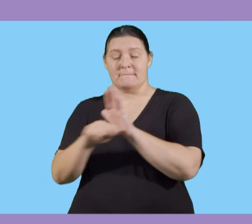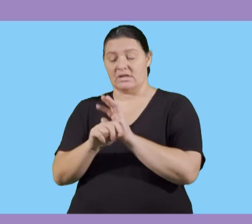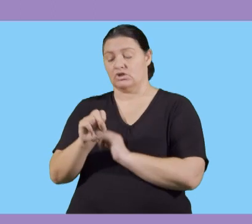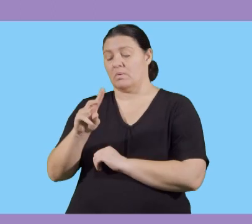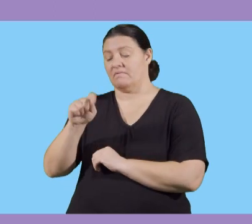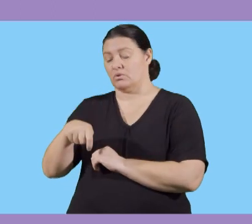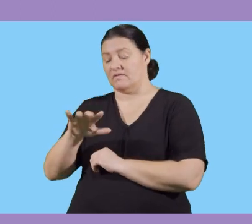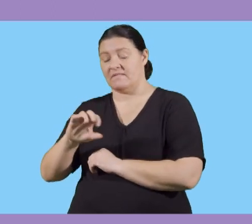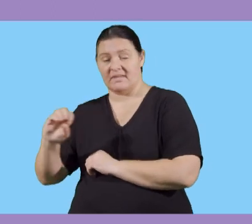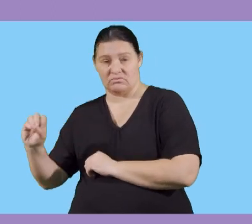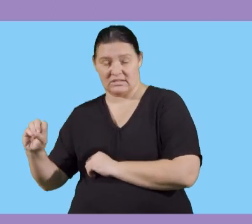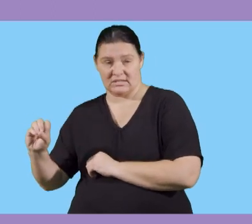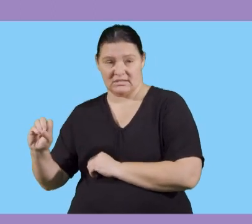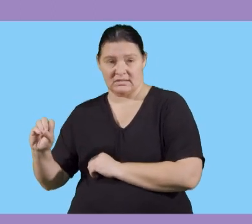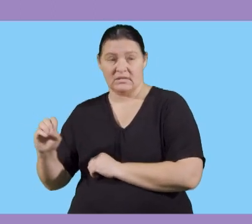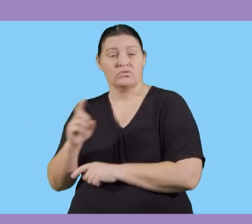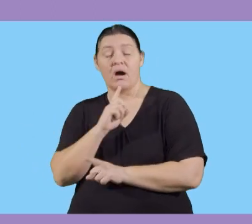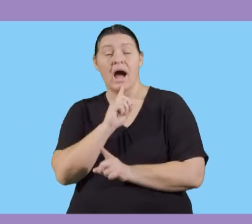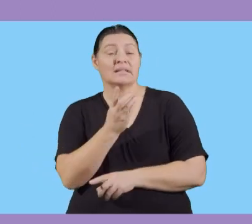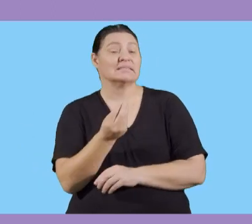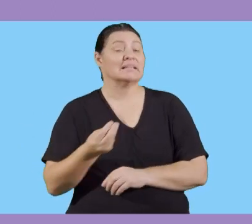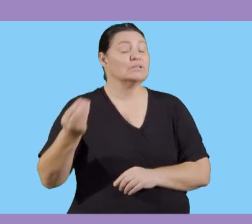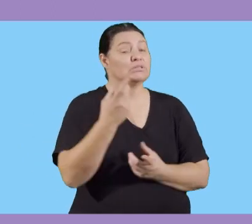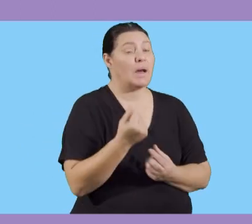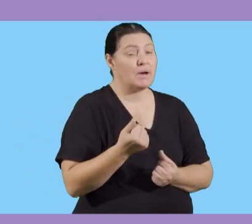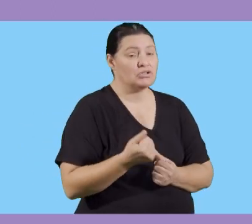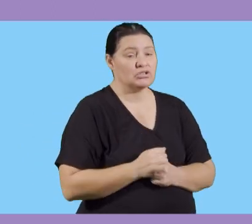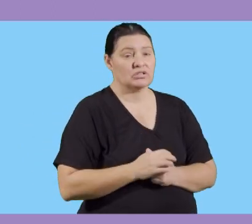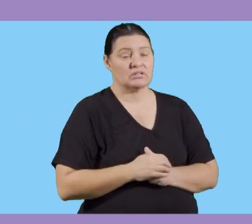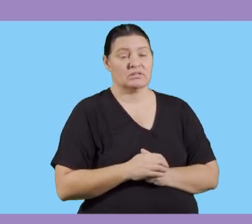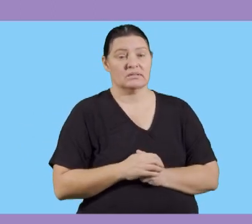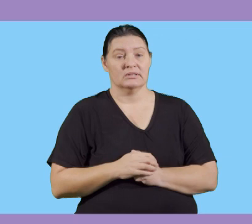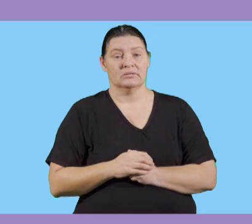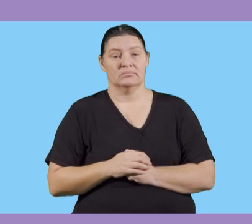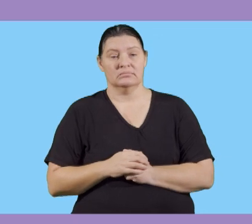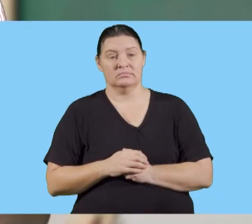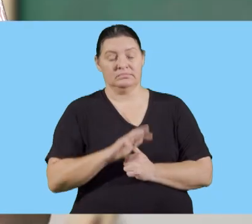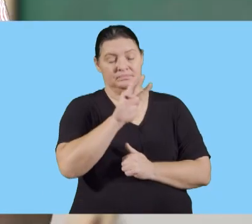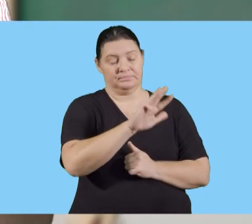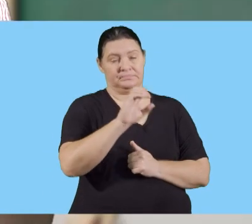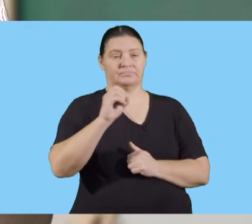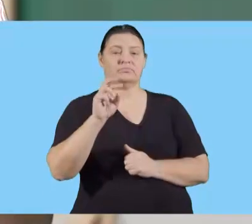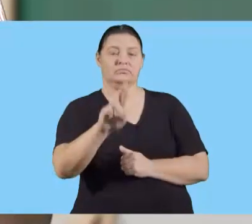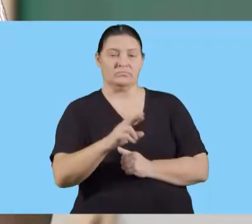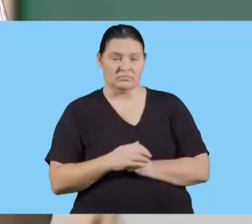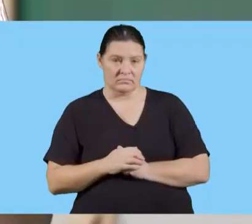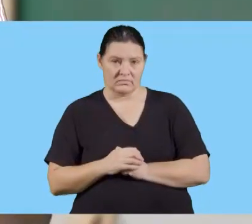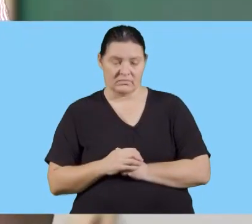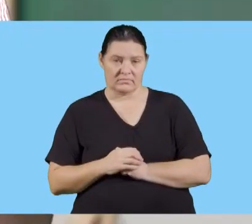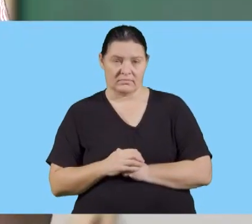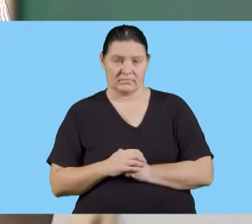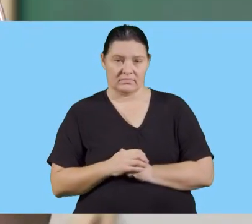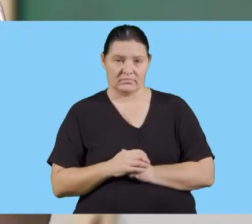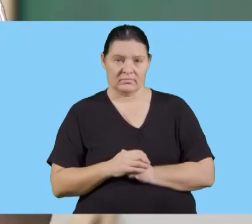that laptop. And the answer that we get, which is of course 900. So 900 is